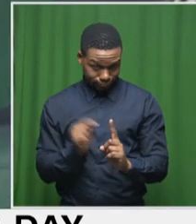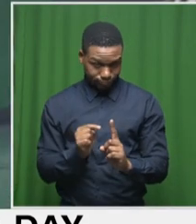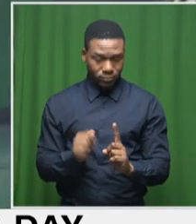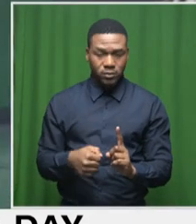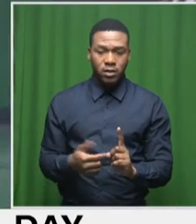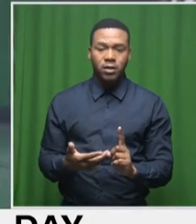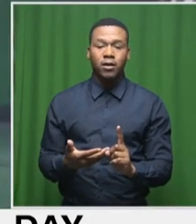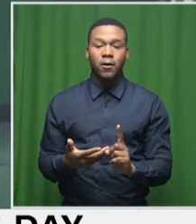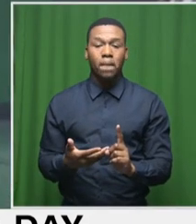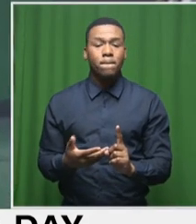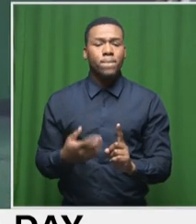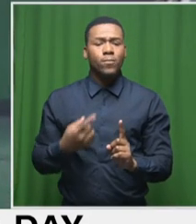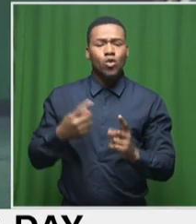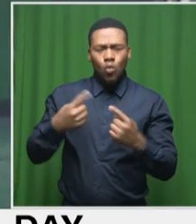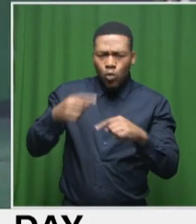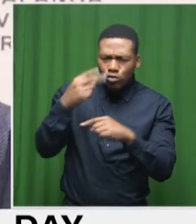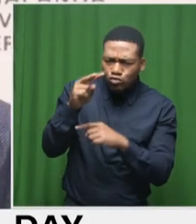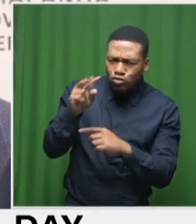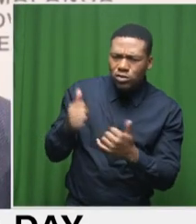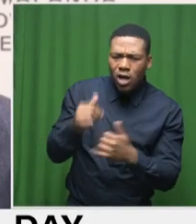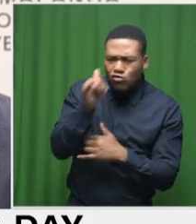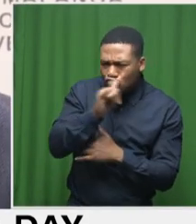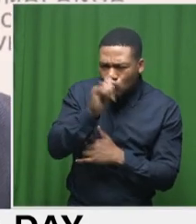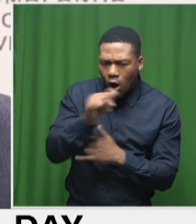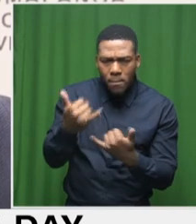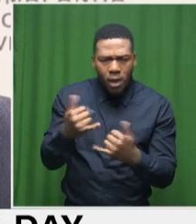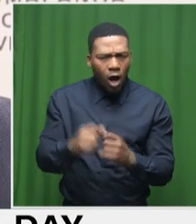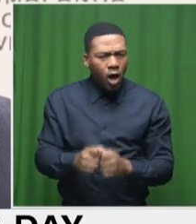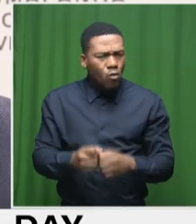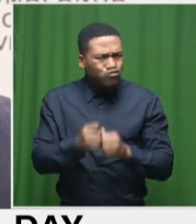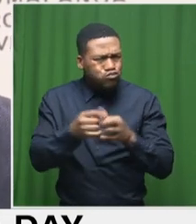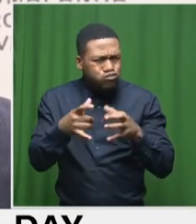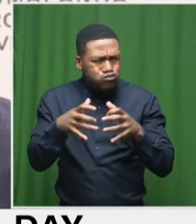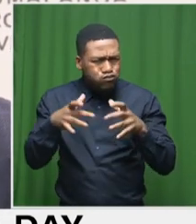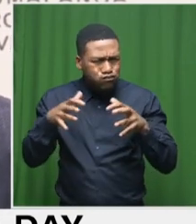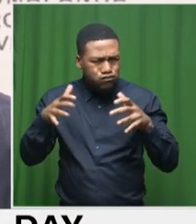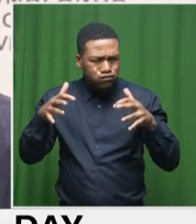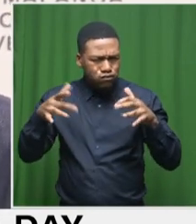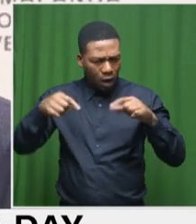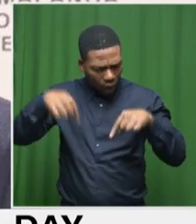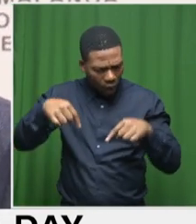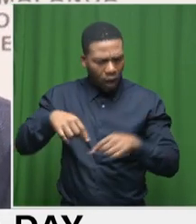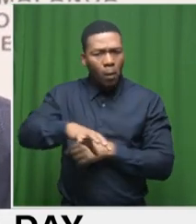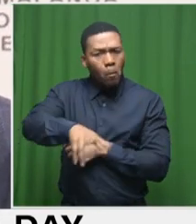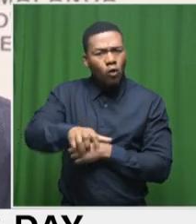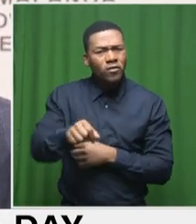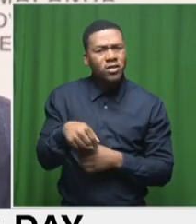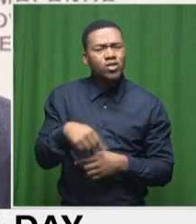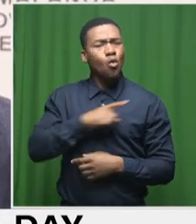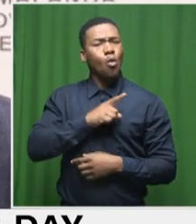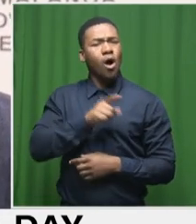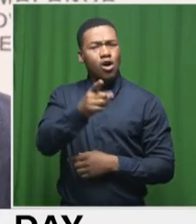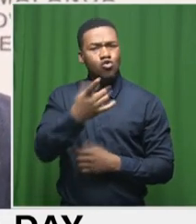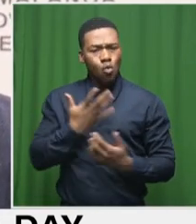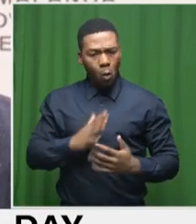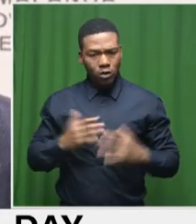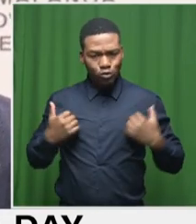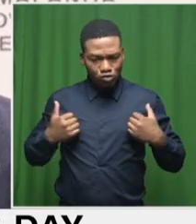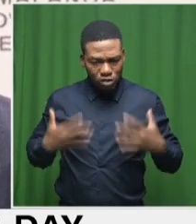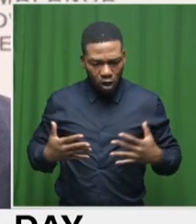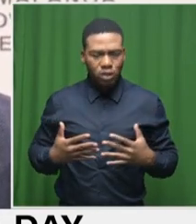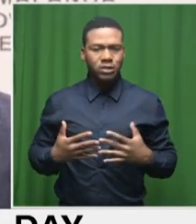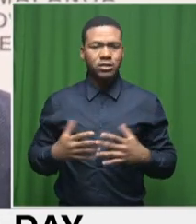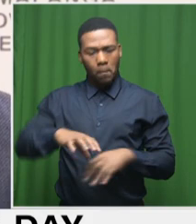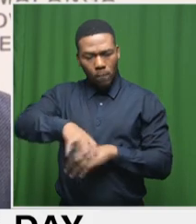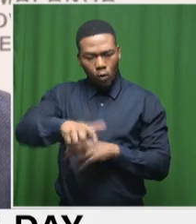that crime has actually spiked across the country and also in this province. But why in particular do you guys wanted to start this